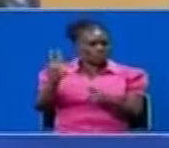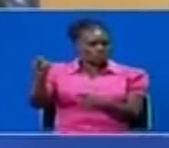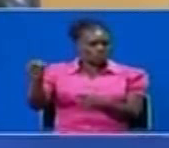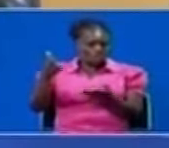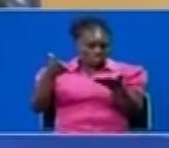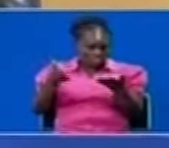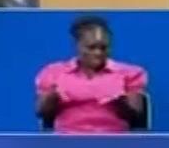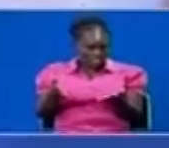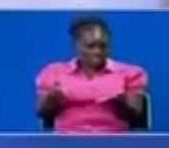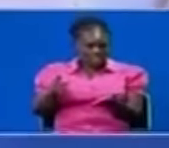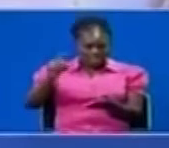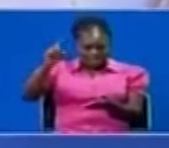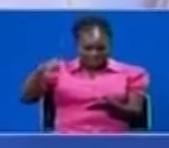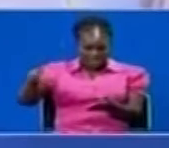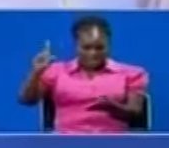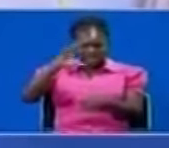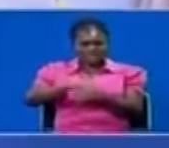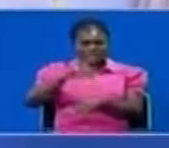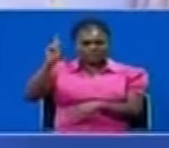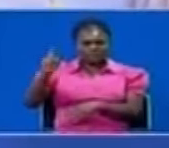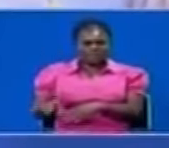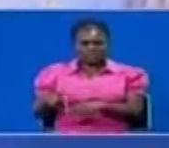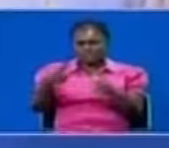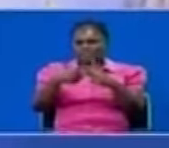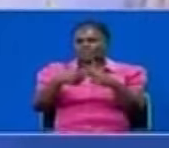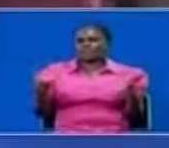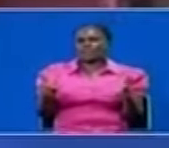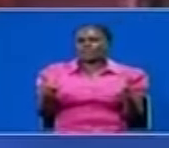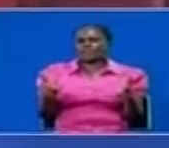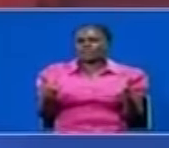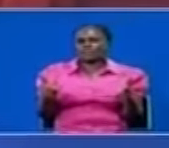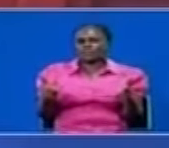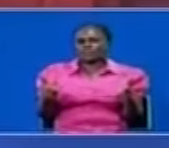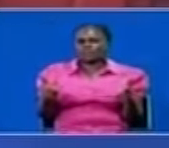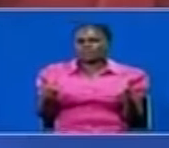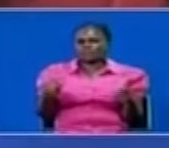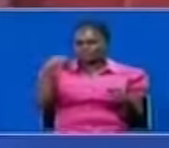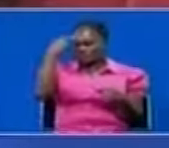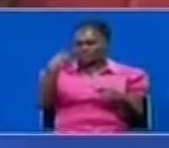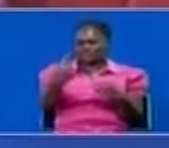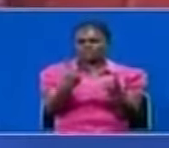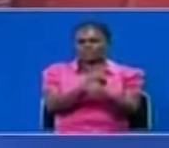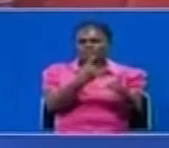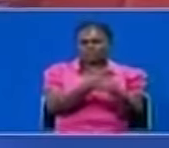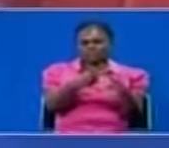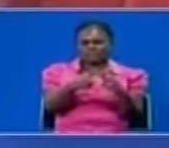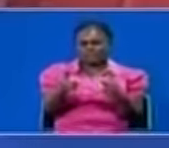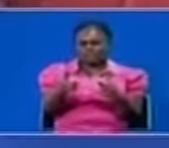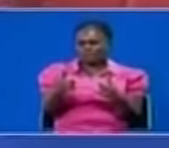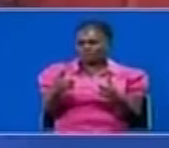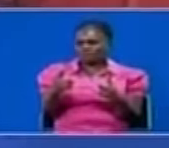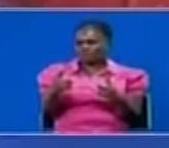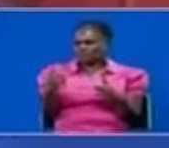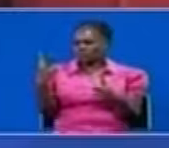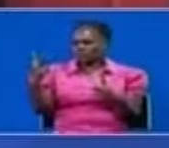something that we must get right. The curriculum will be rolled out in a phase-in, phase-out basis, starting with the 2 years of